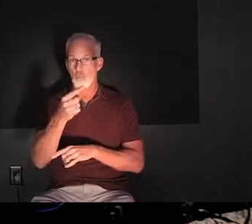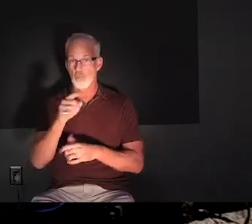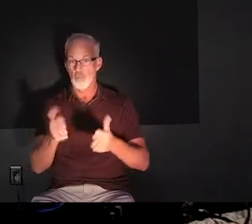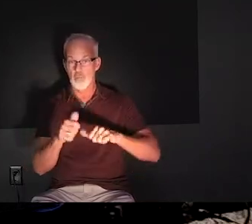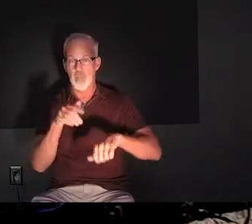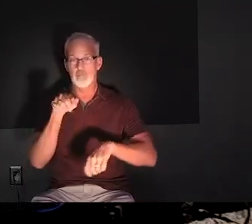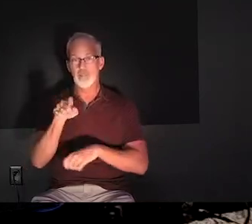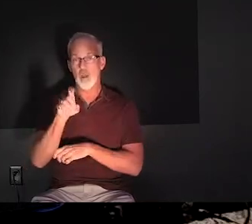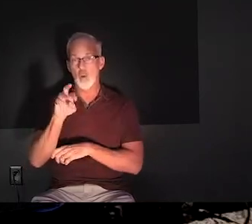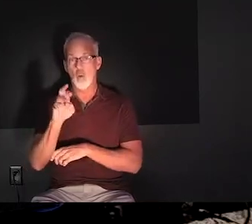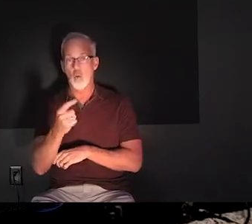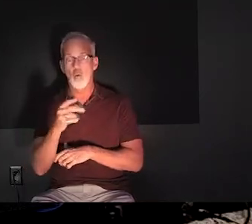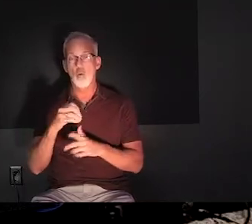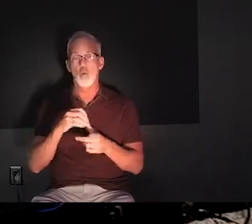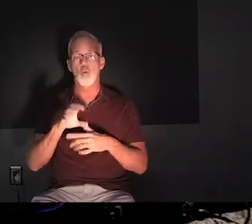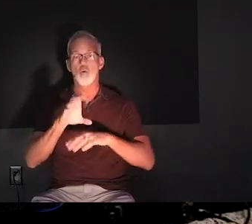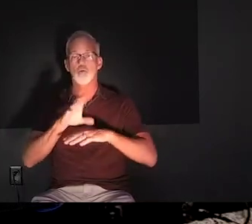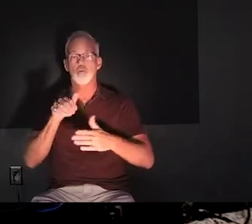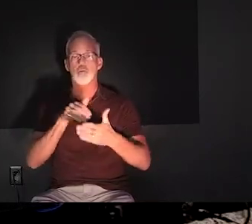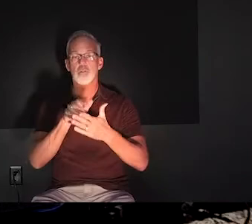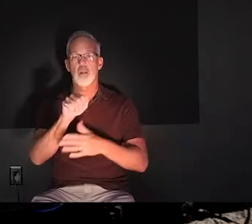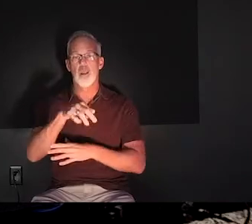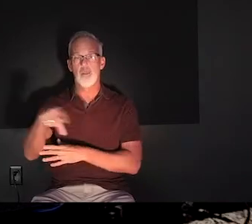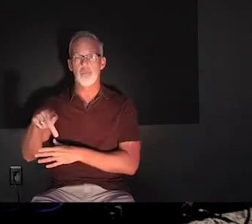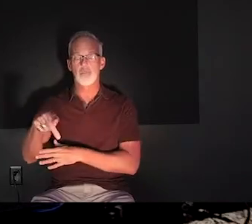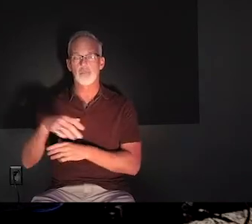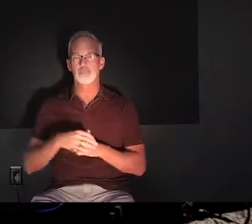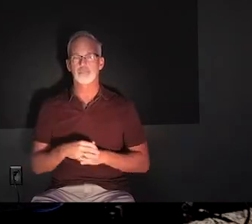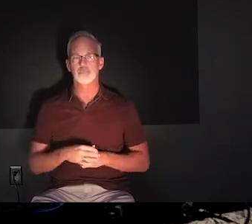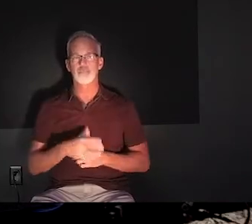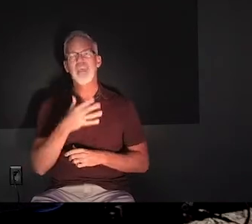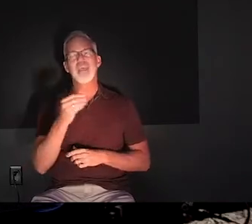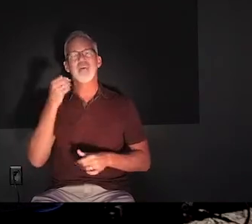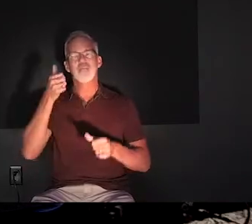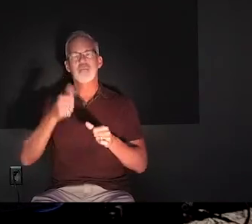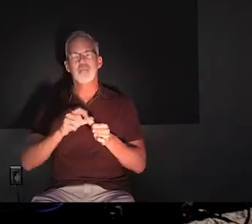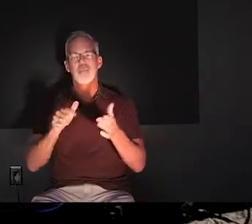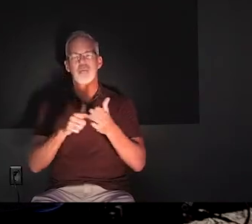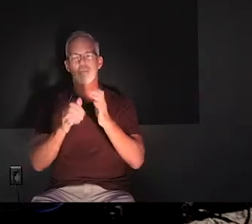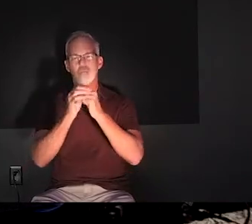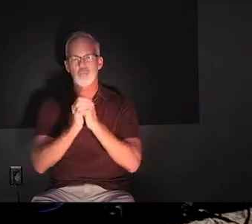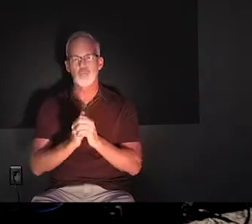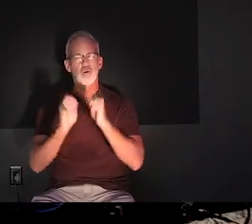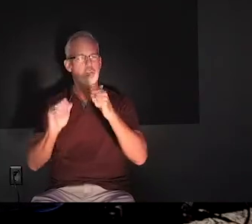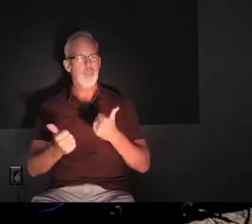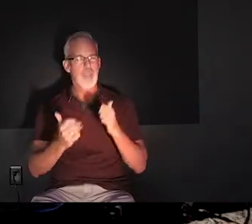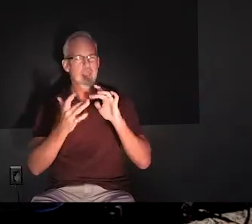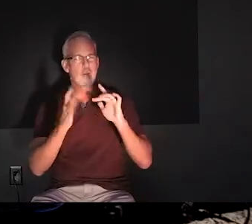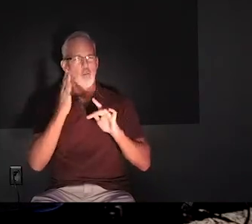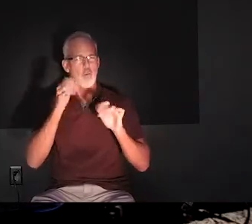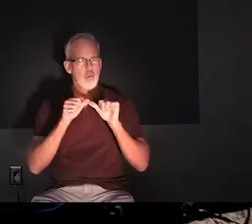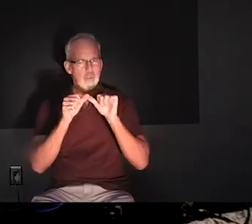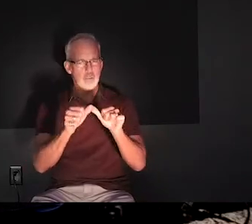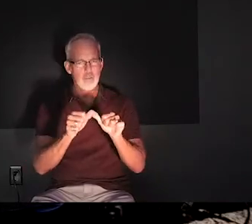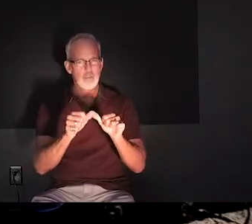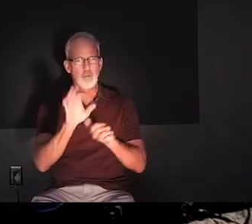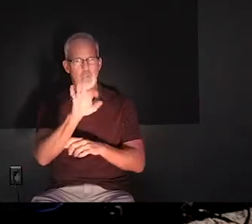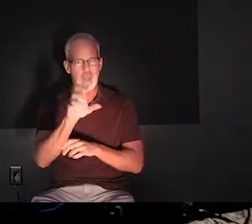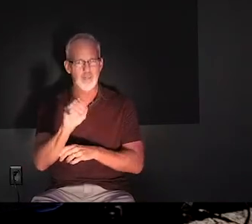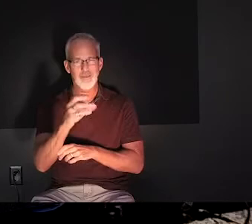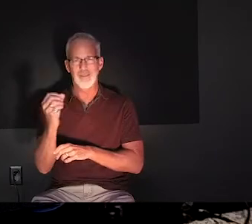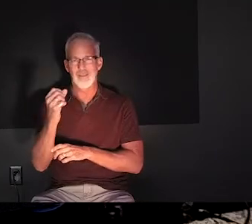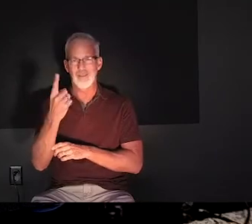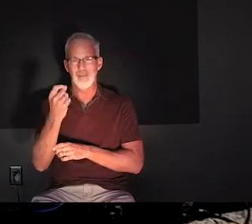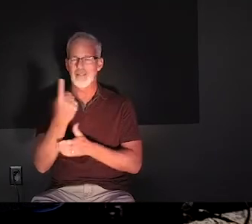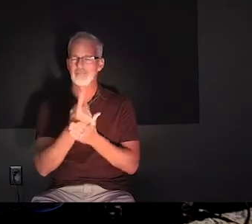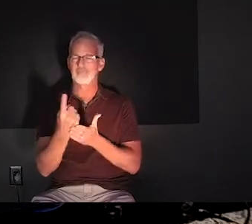firstbaptist.org or in the Church Center app. And just a reminder, this worship live stream will continue each week at 9:30